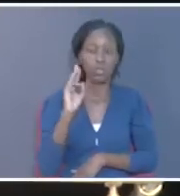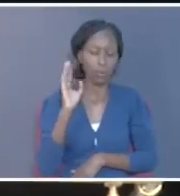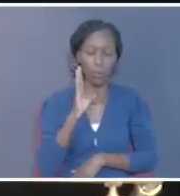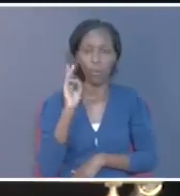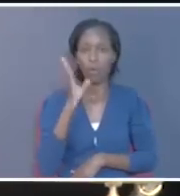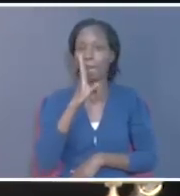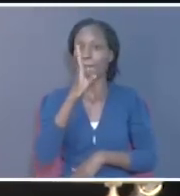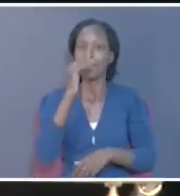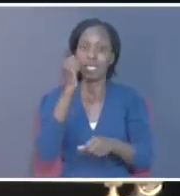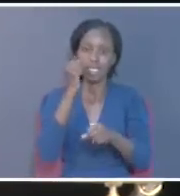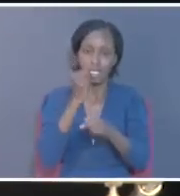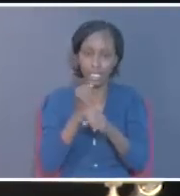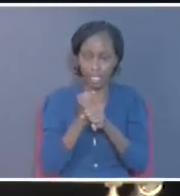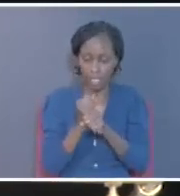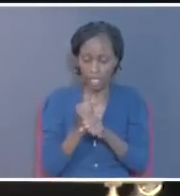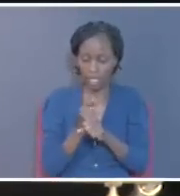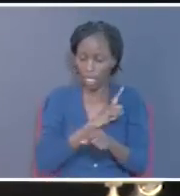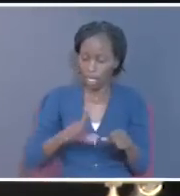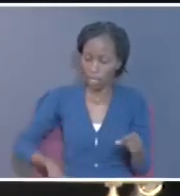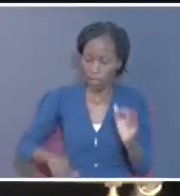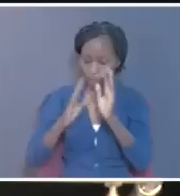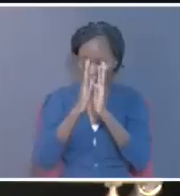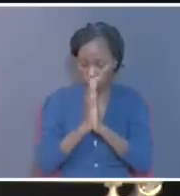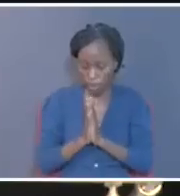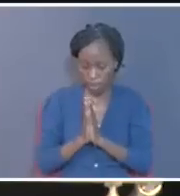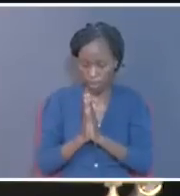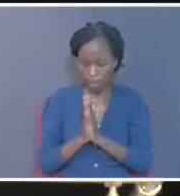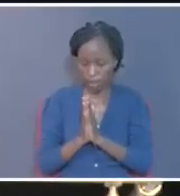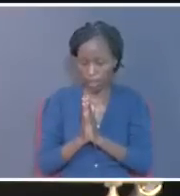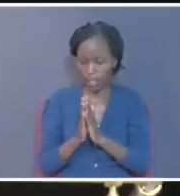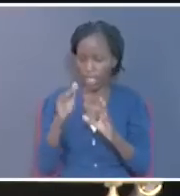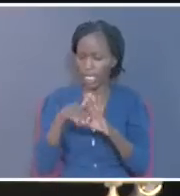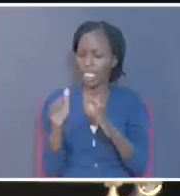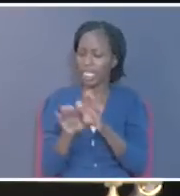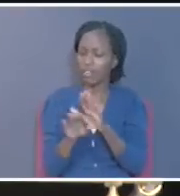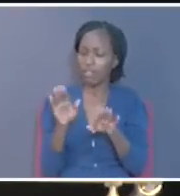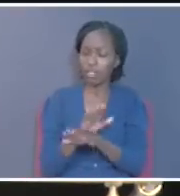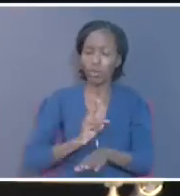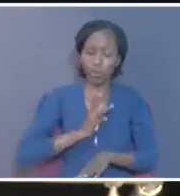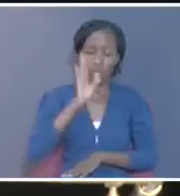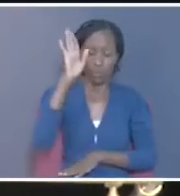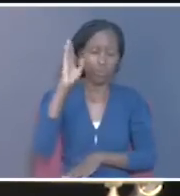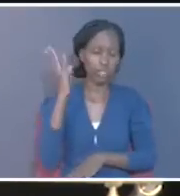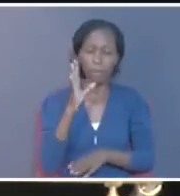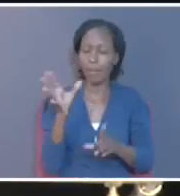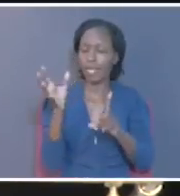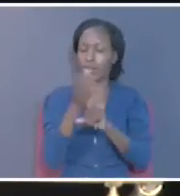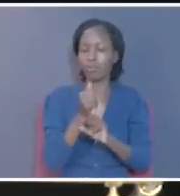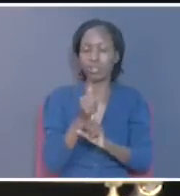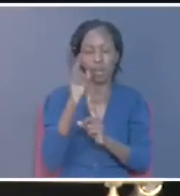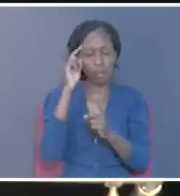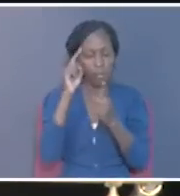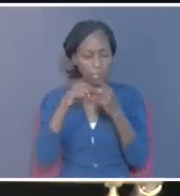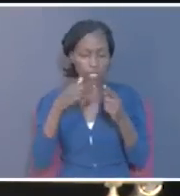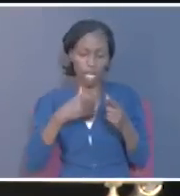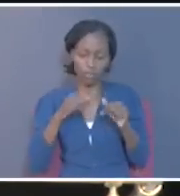done. And Father God, we pray that even in the midst of all these, your will would be done, that the purposes you have